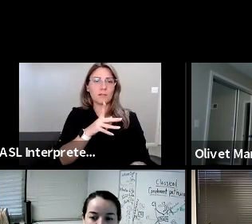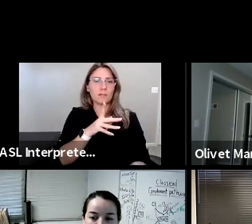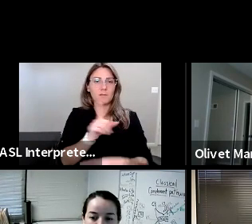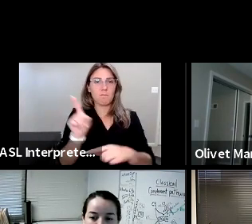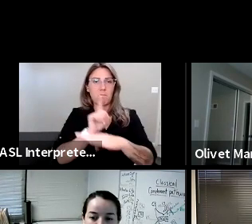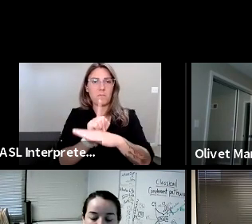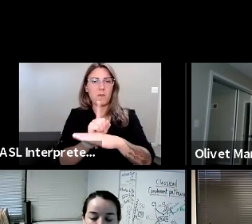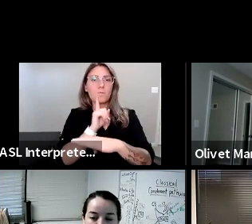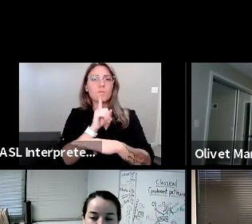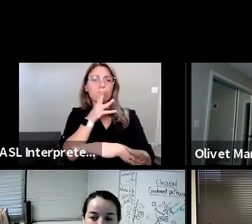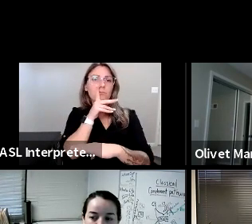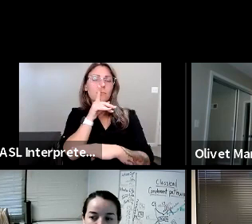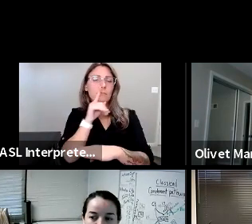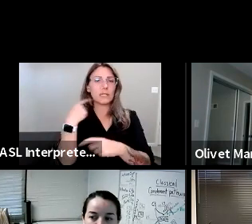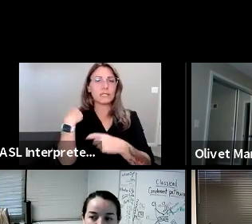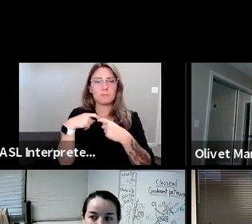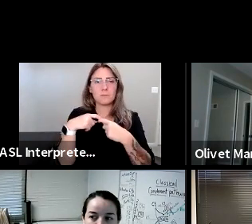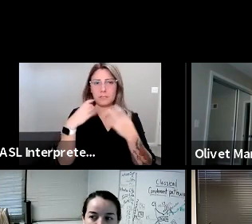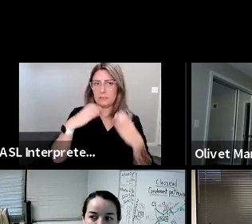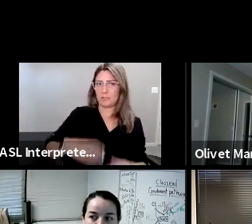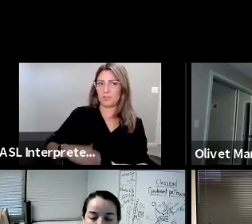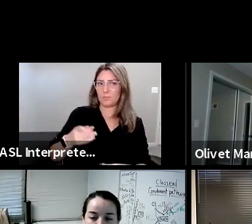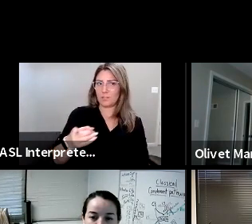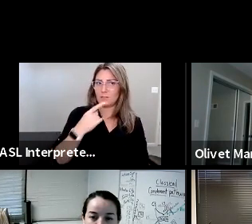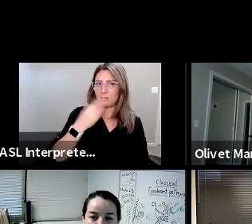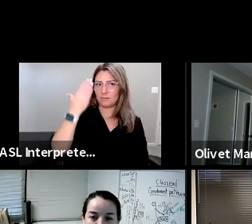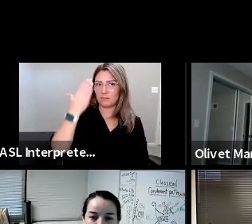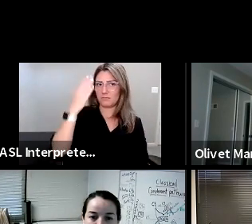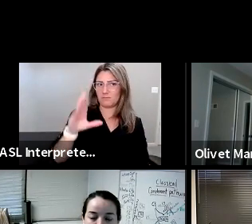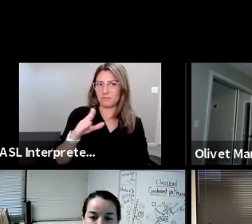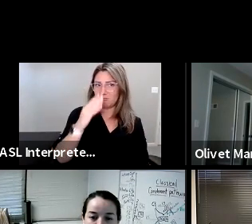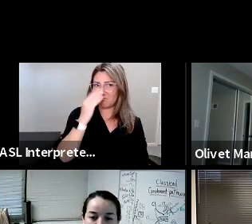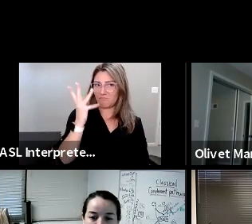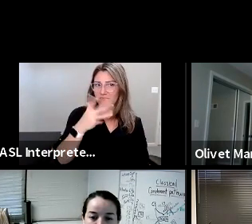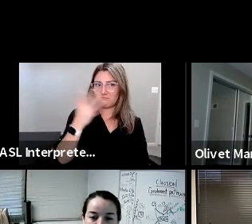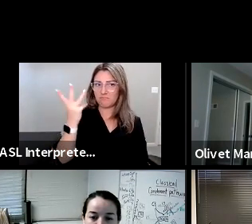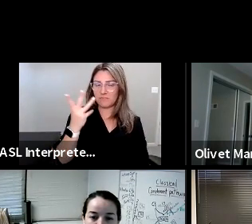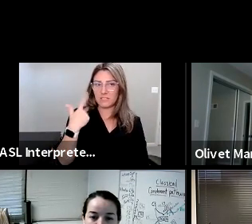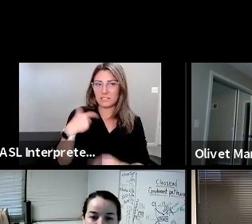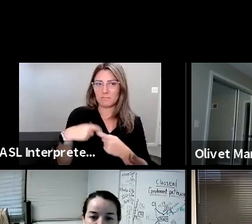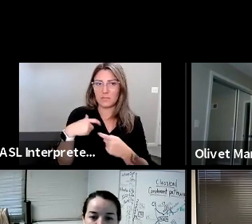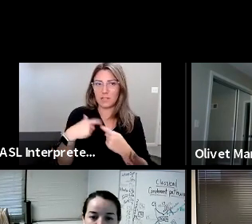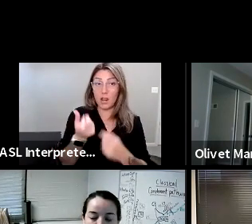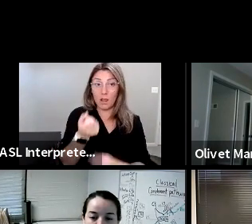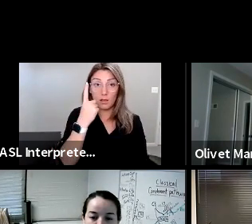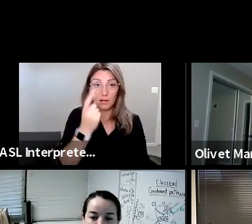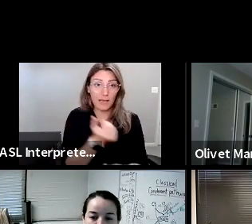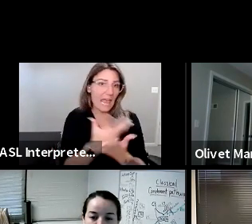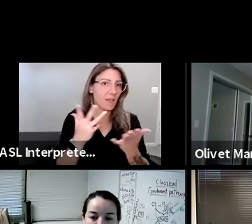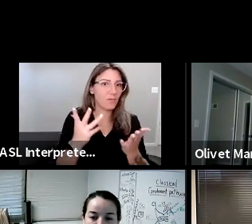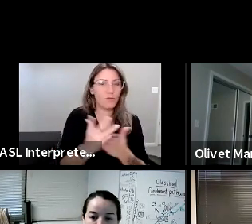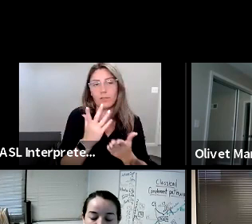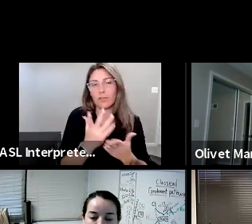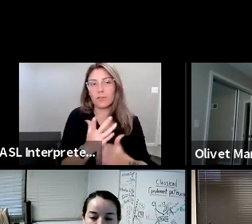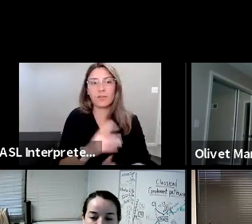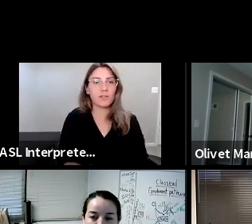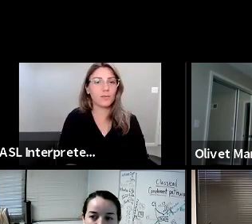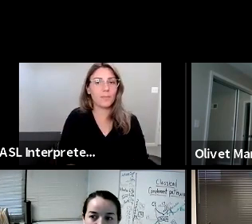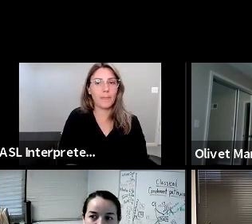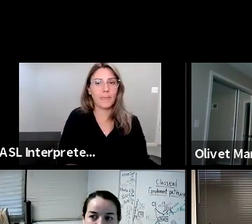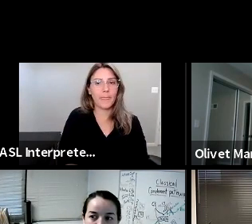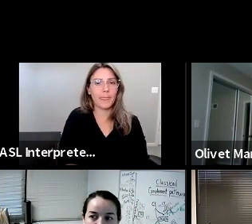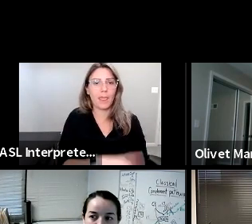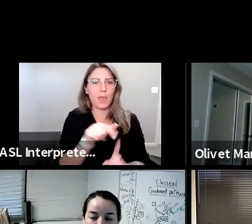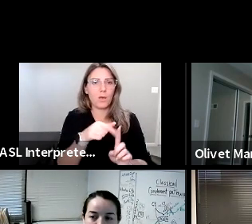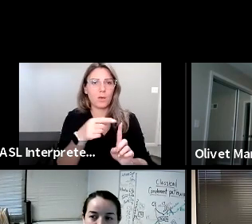Spanish, and a customer they assumed did not know Spanish understood everything that was said. And when